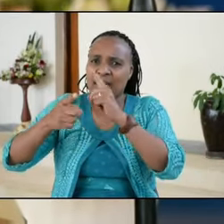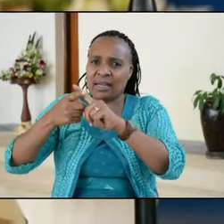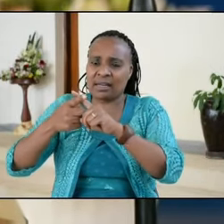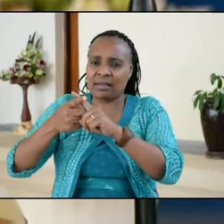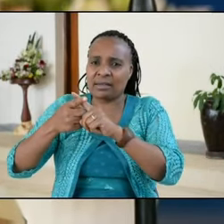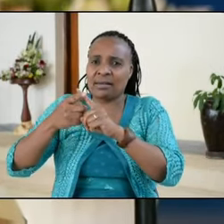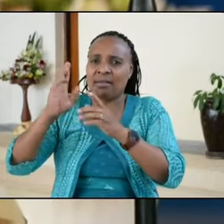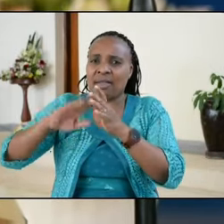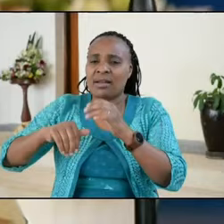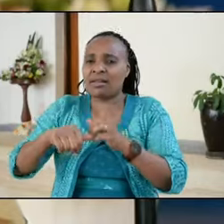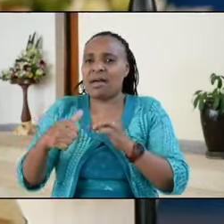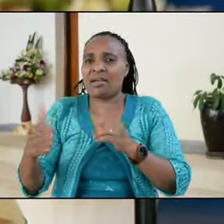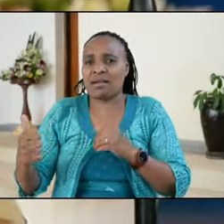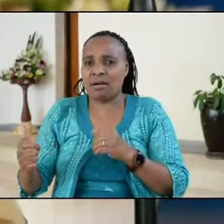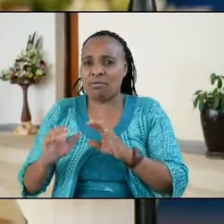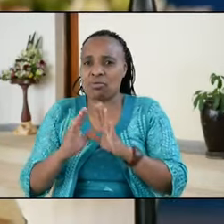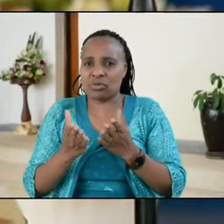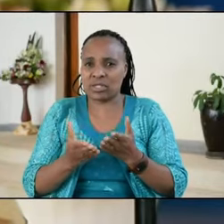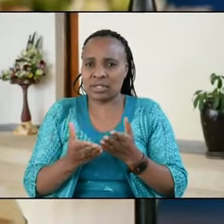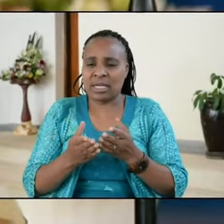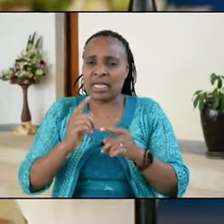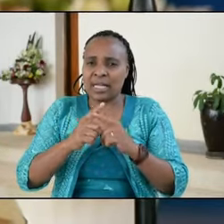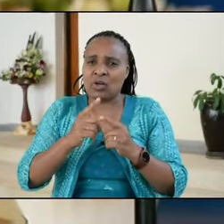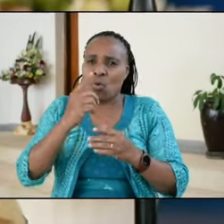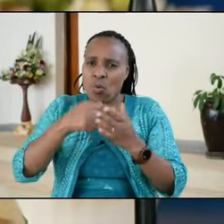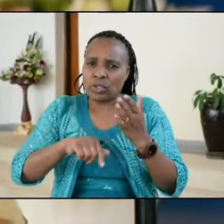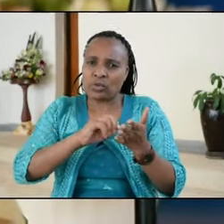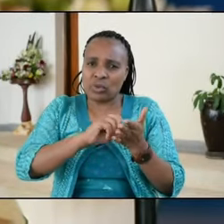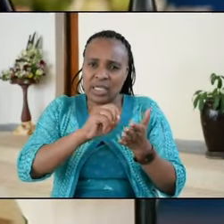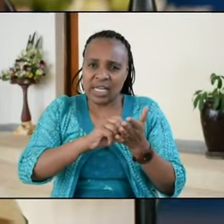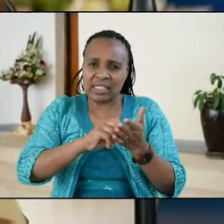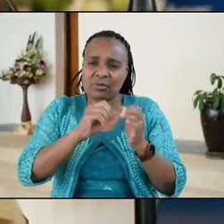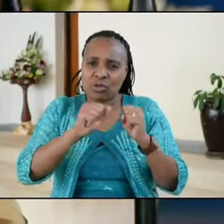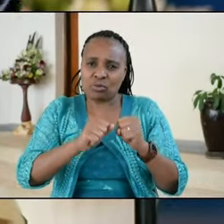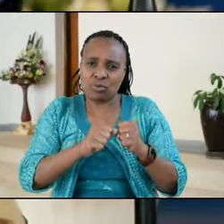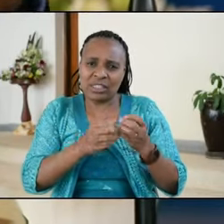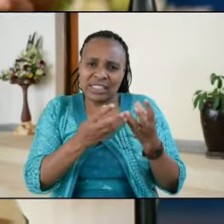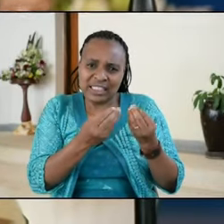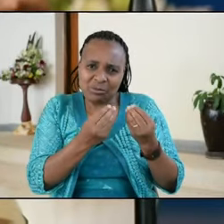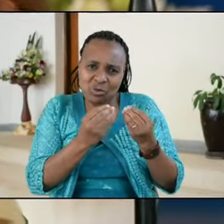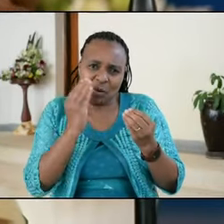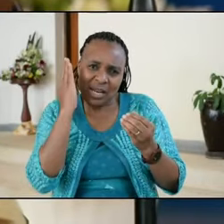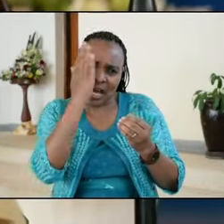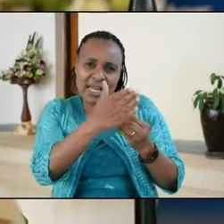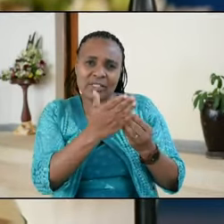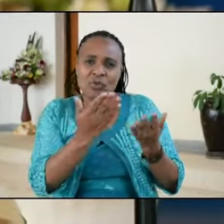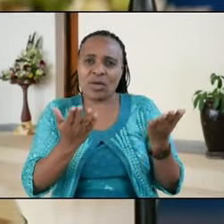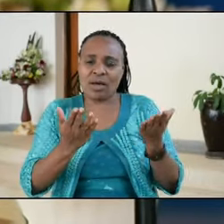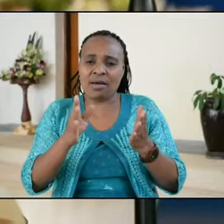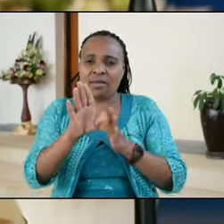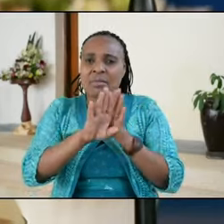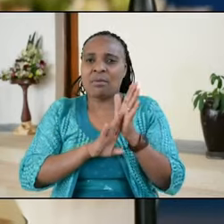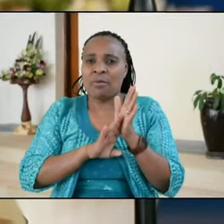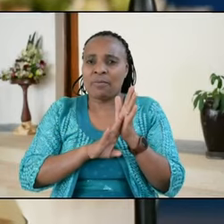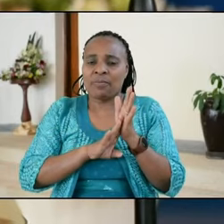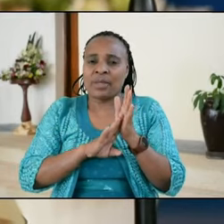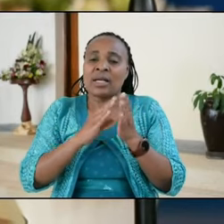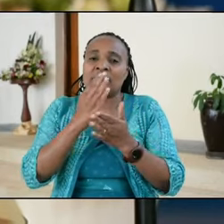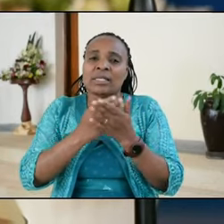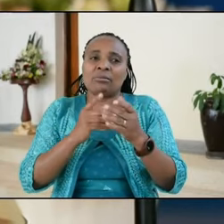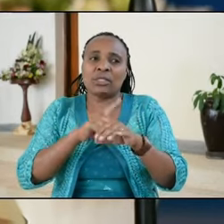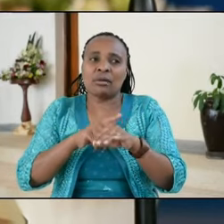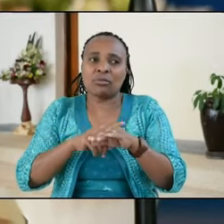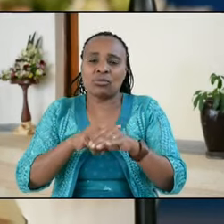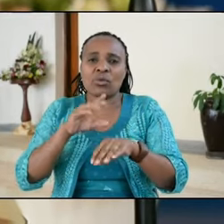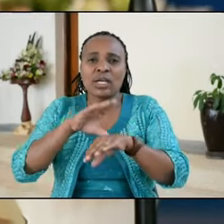the rest of us write. And what we write should simply lead you to the Bible. But sometimes